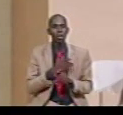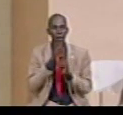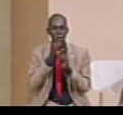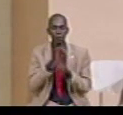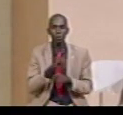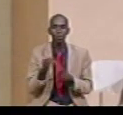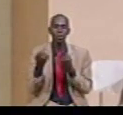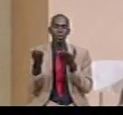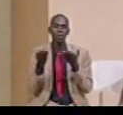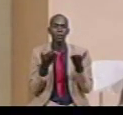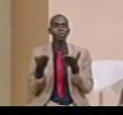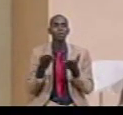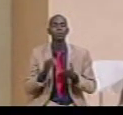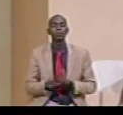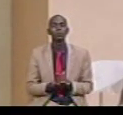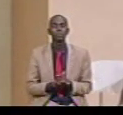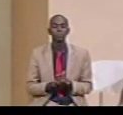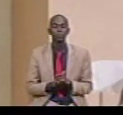rewarding service.